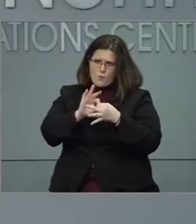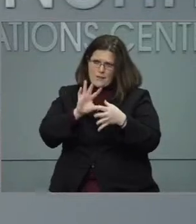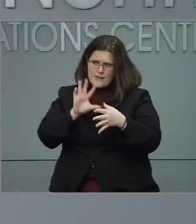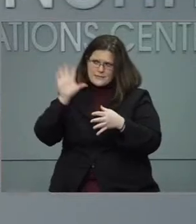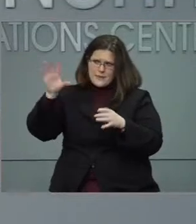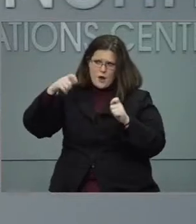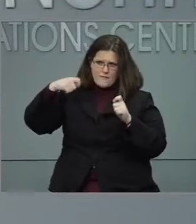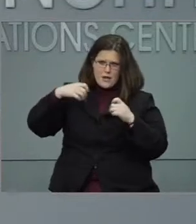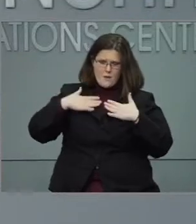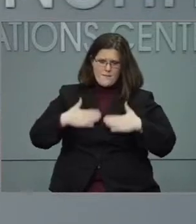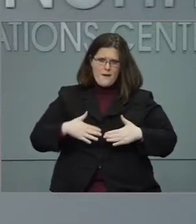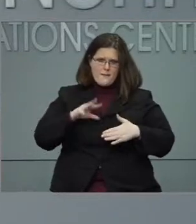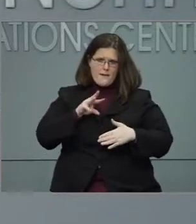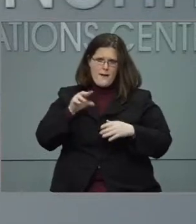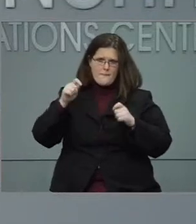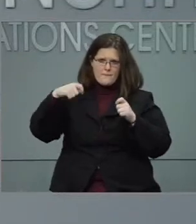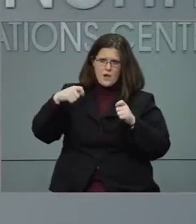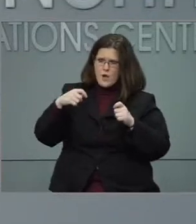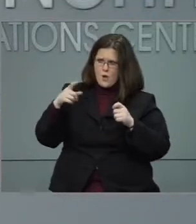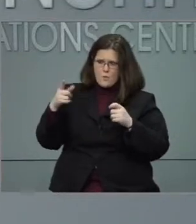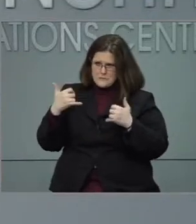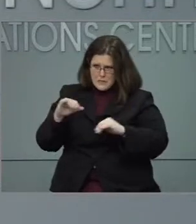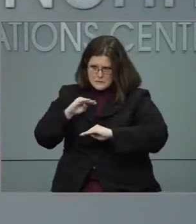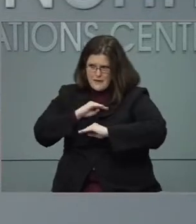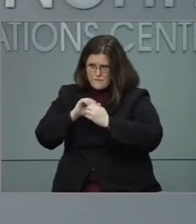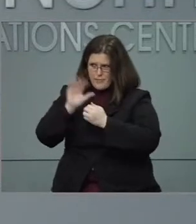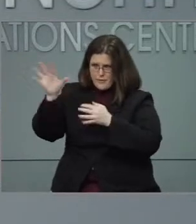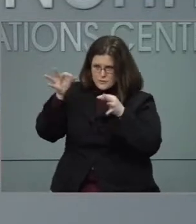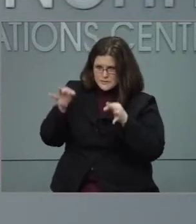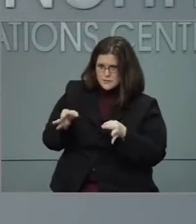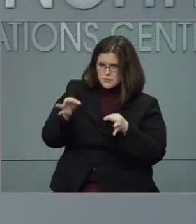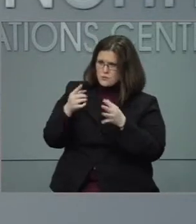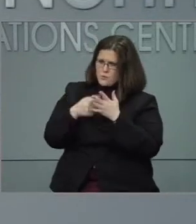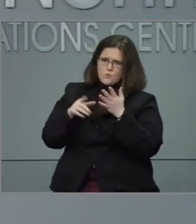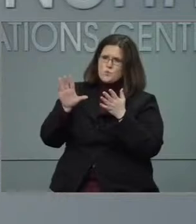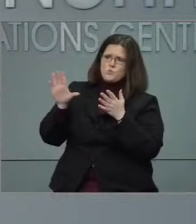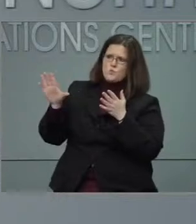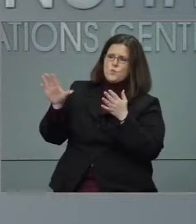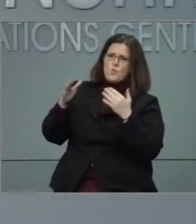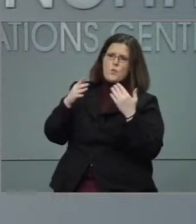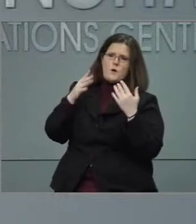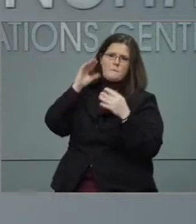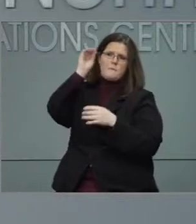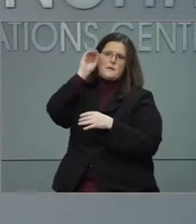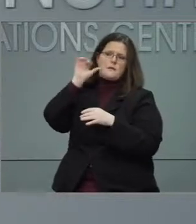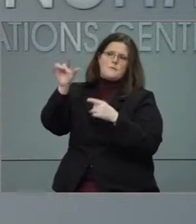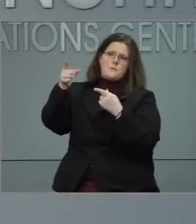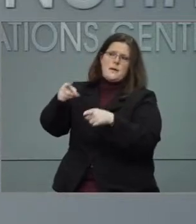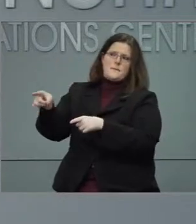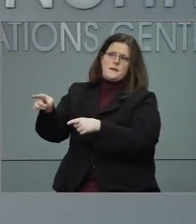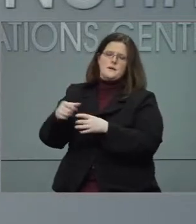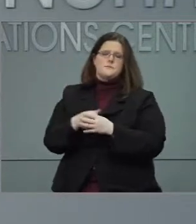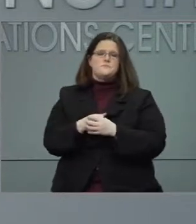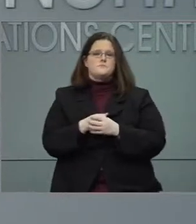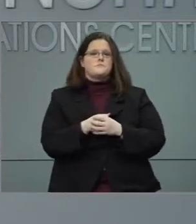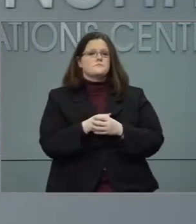And are you satisfied in general with how officials have handled everything in Elizabeth City? Well, first, the law right